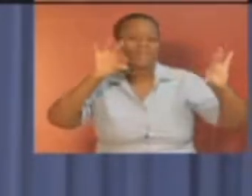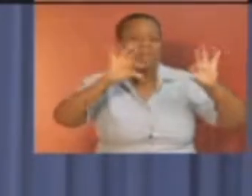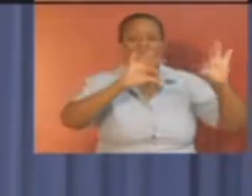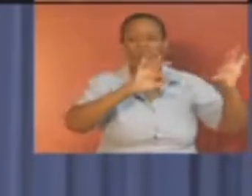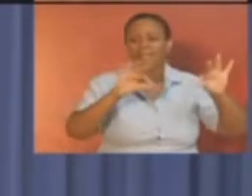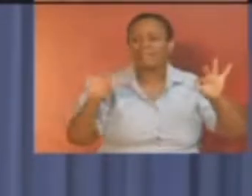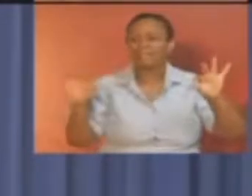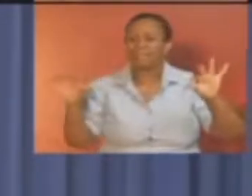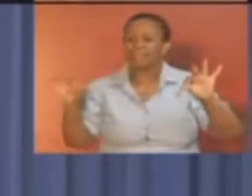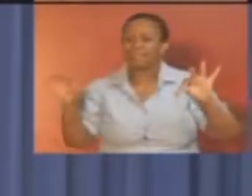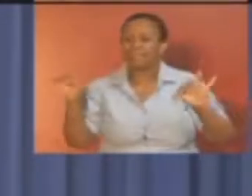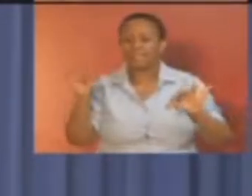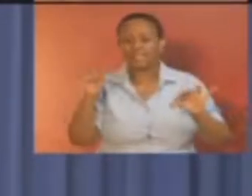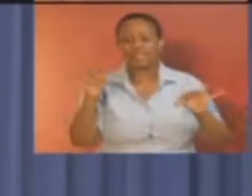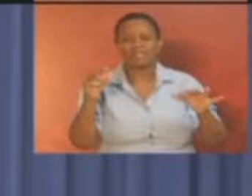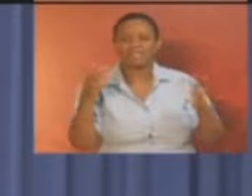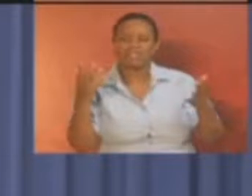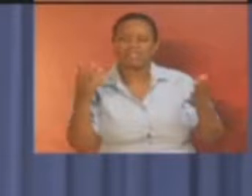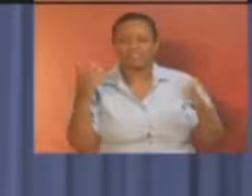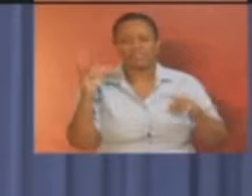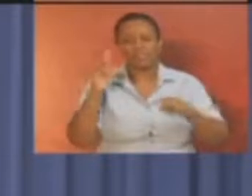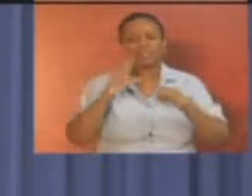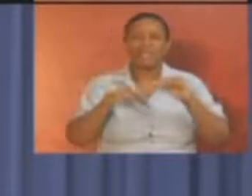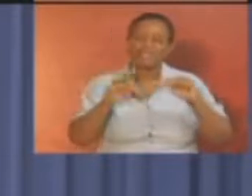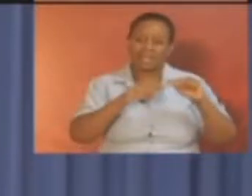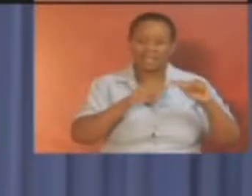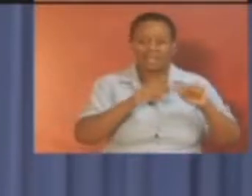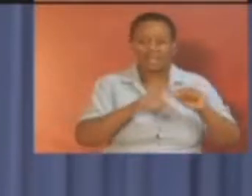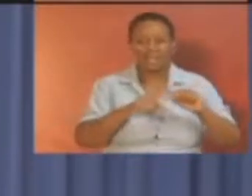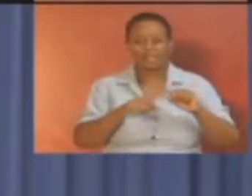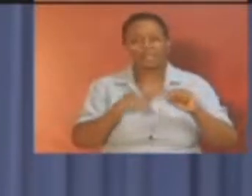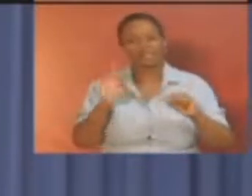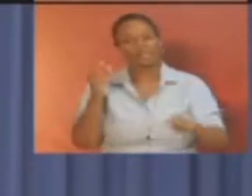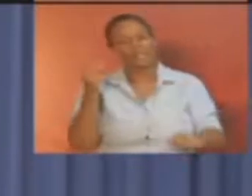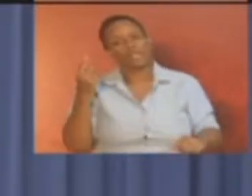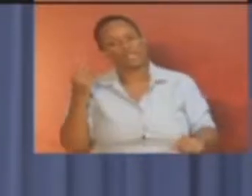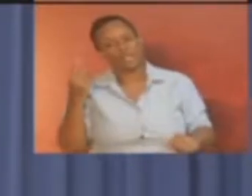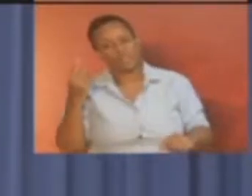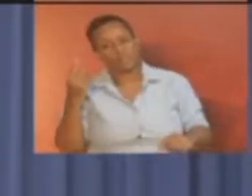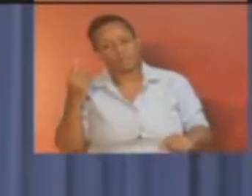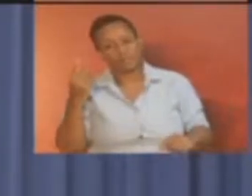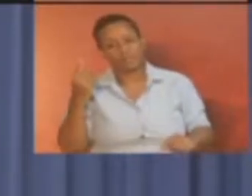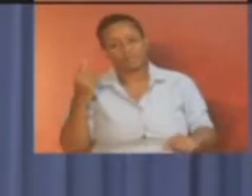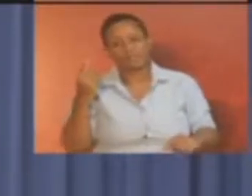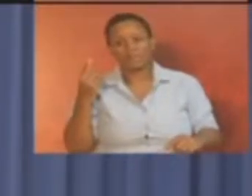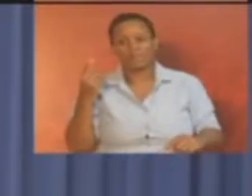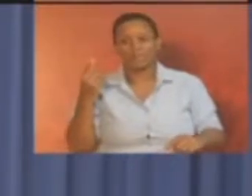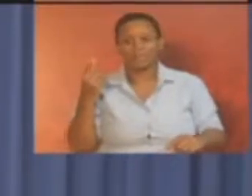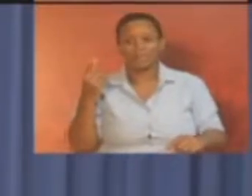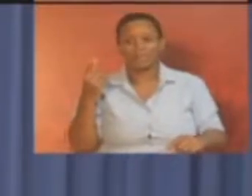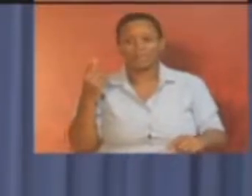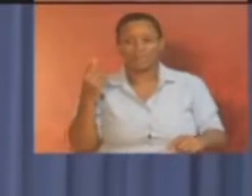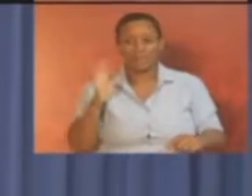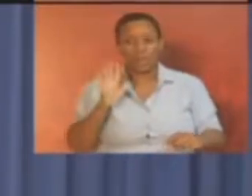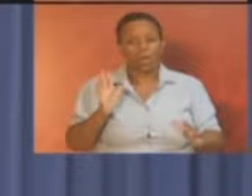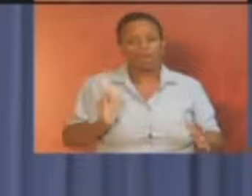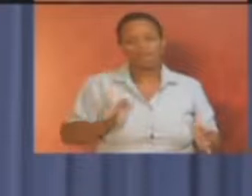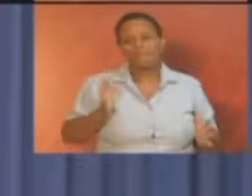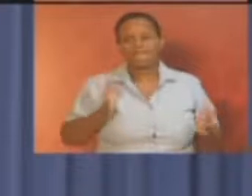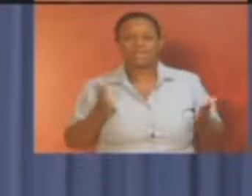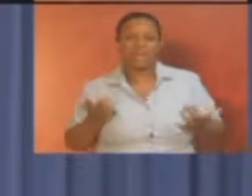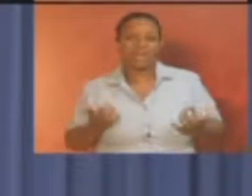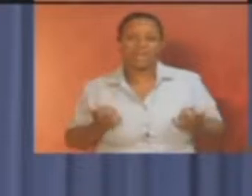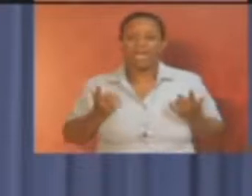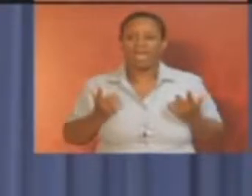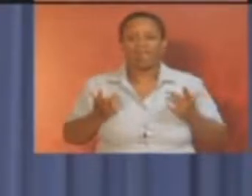themselves, not with maintaining their lifestyles. But basically, the government's